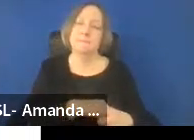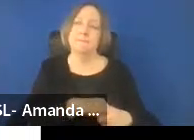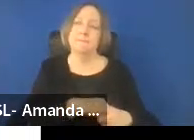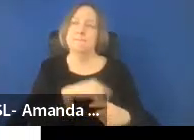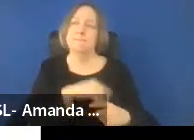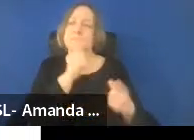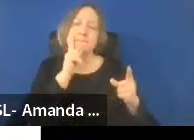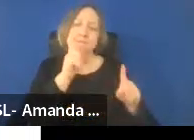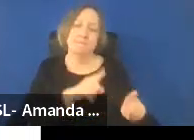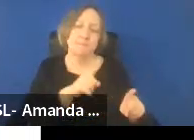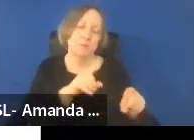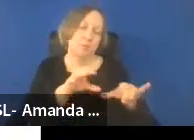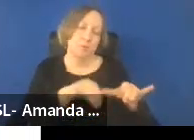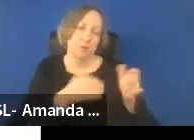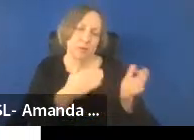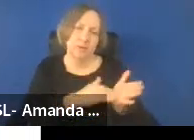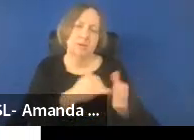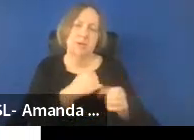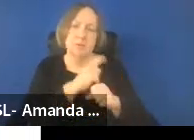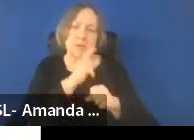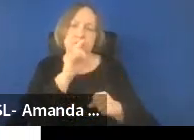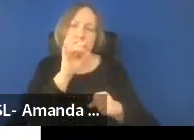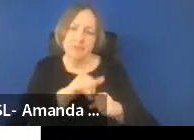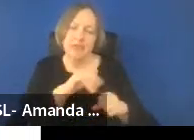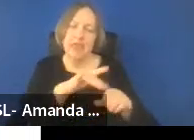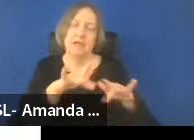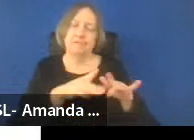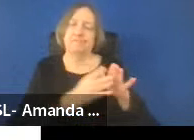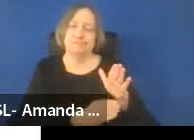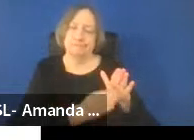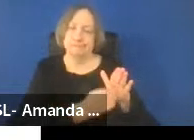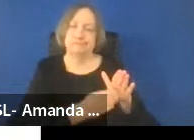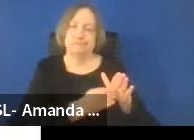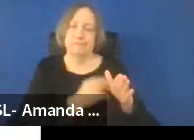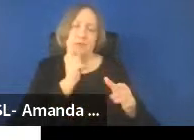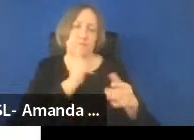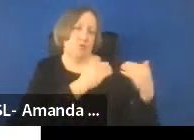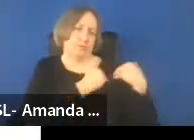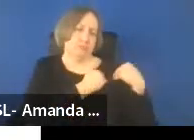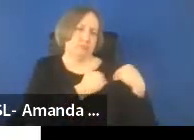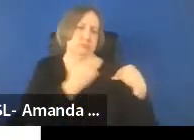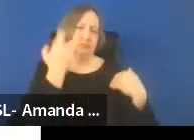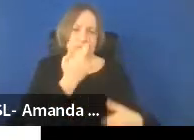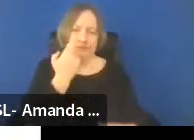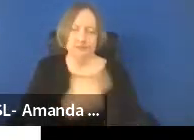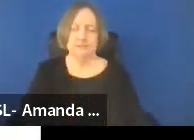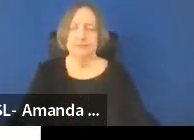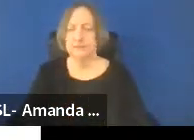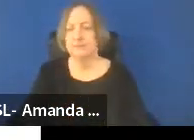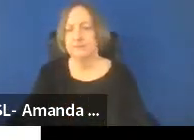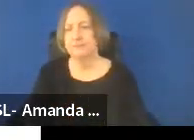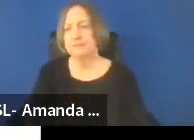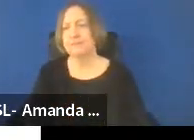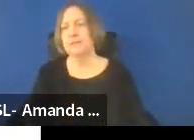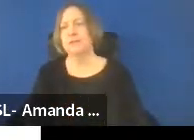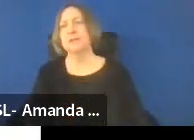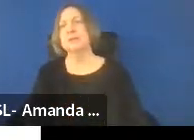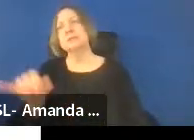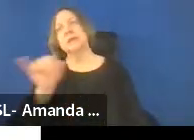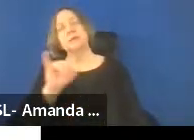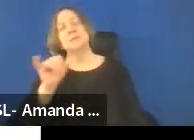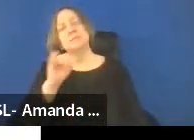They agreed to do so. So we made sure that those are recorded for accountability measures. This is also a